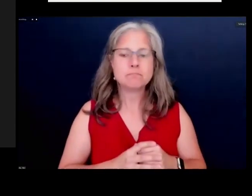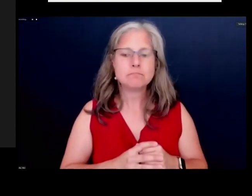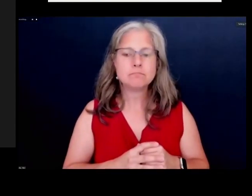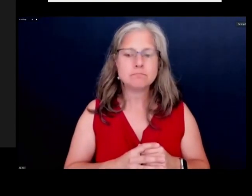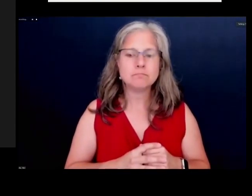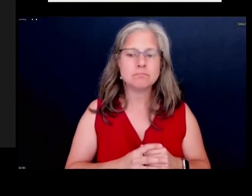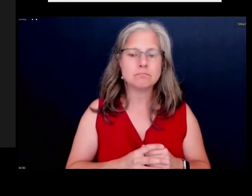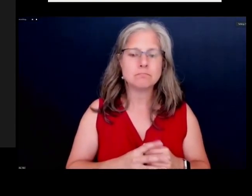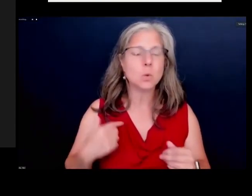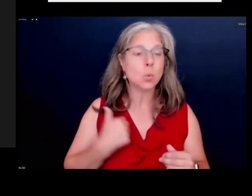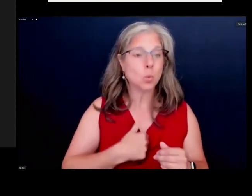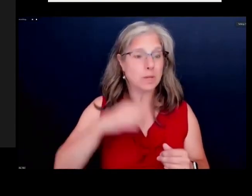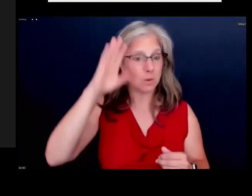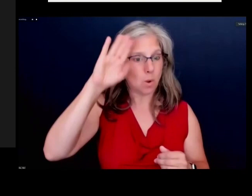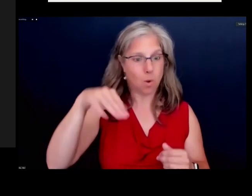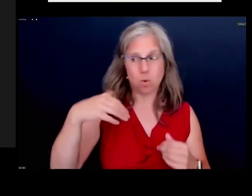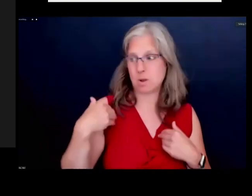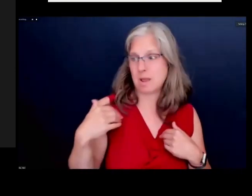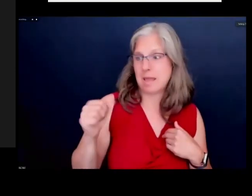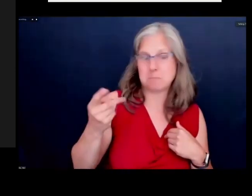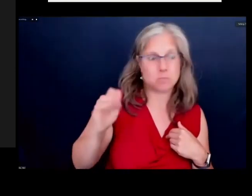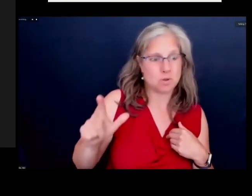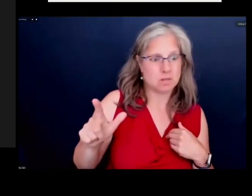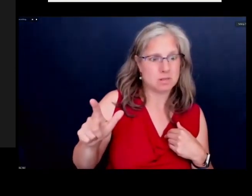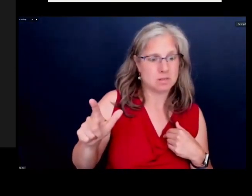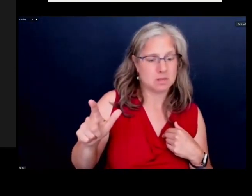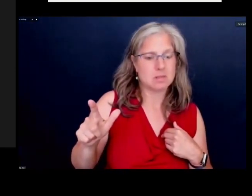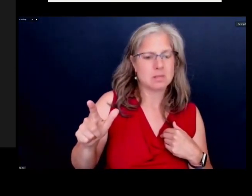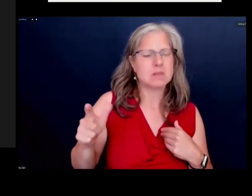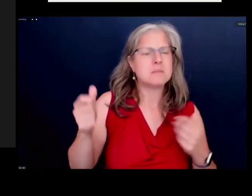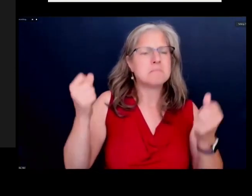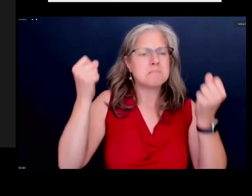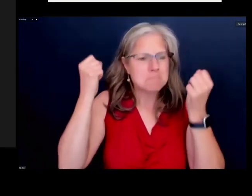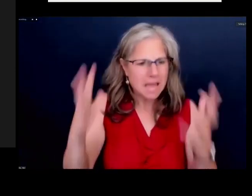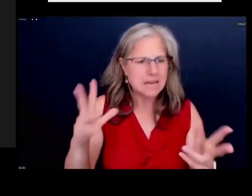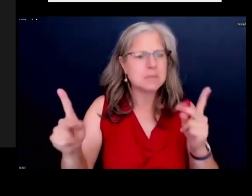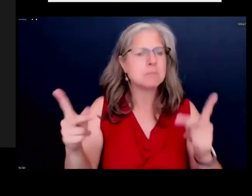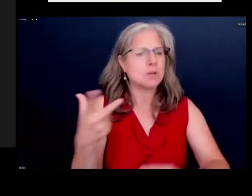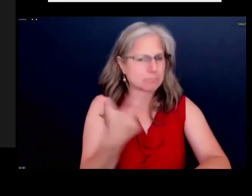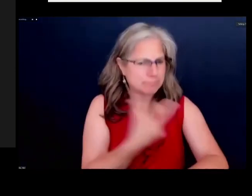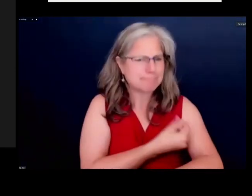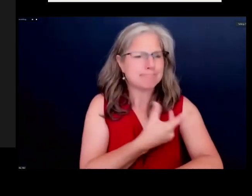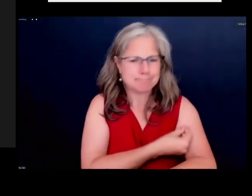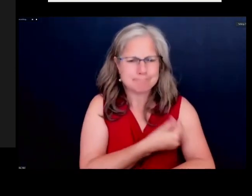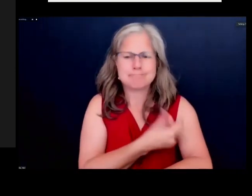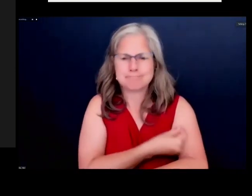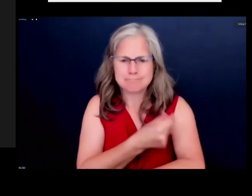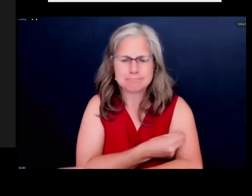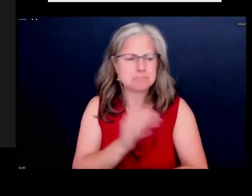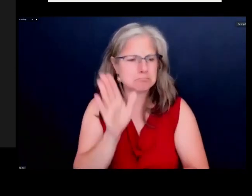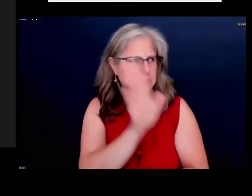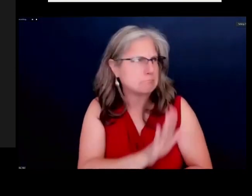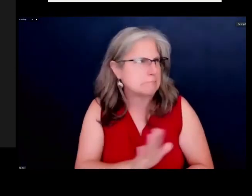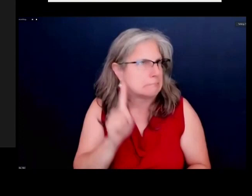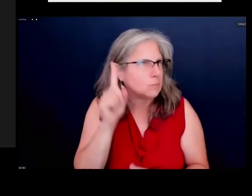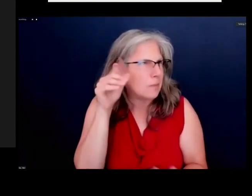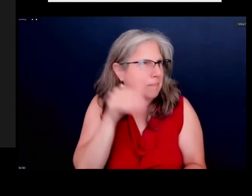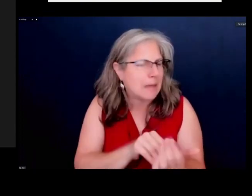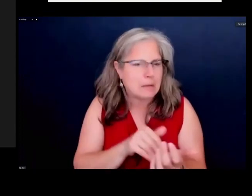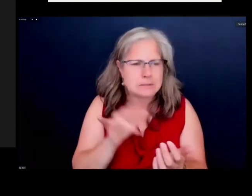about. We know that in April, many people had been vaccinated, like around